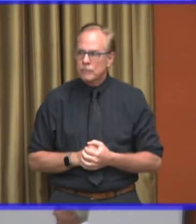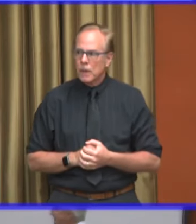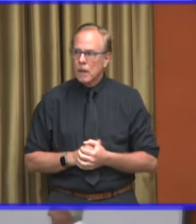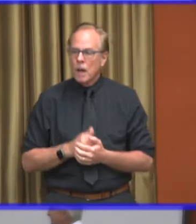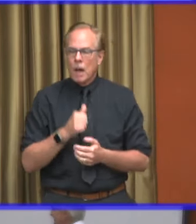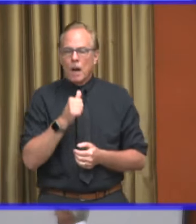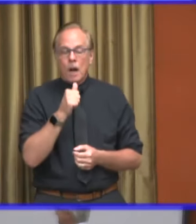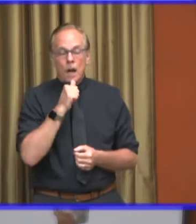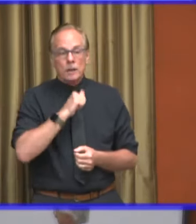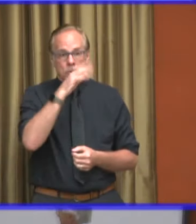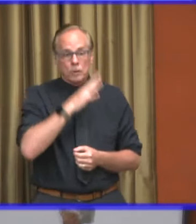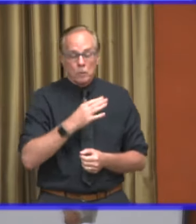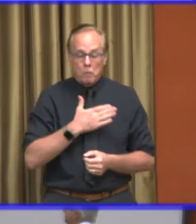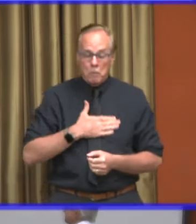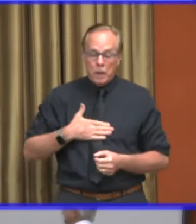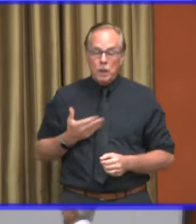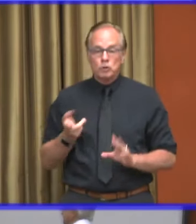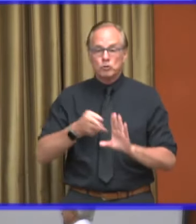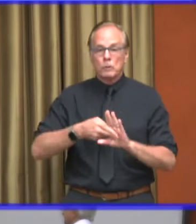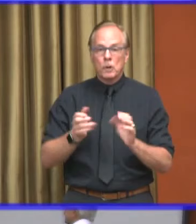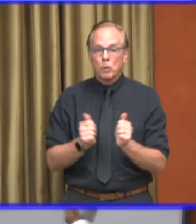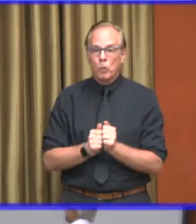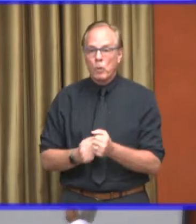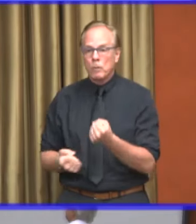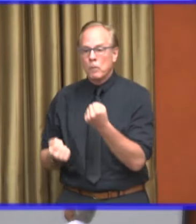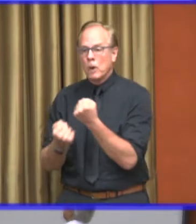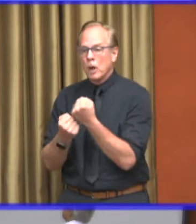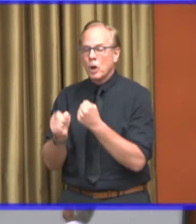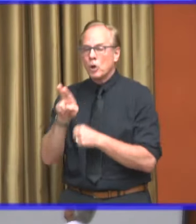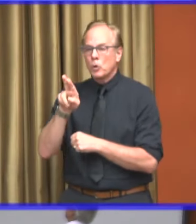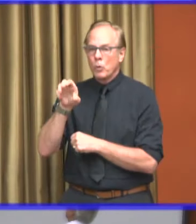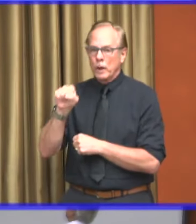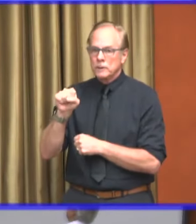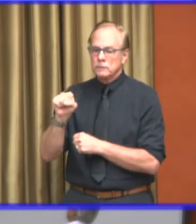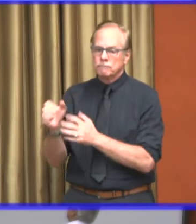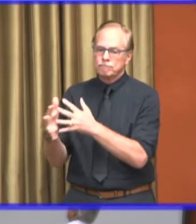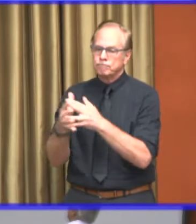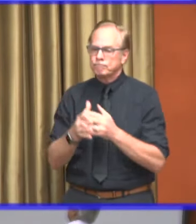gentlemen, please join me in pledging allegiance to the United States of America.